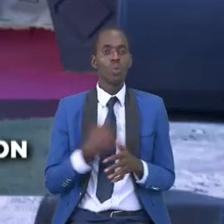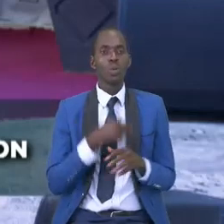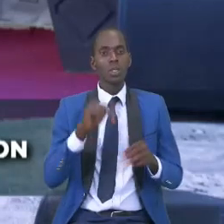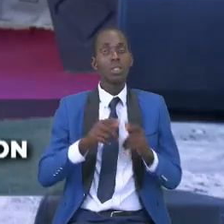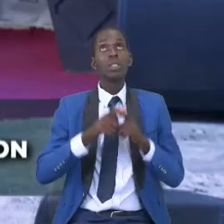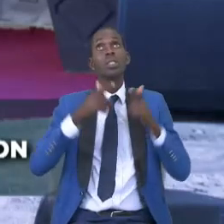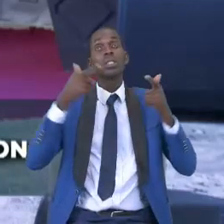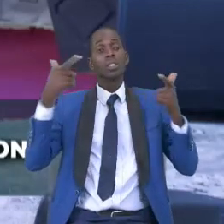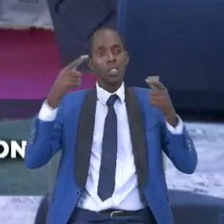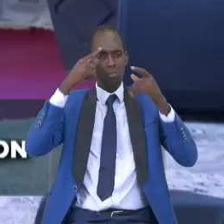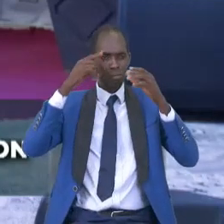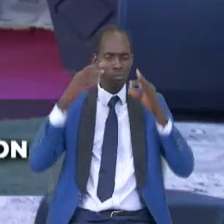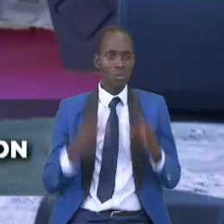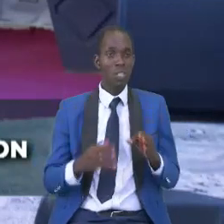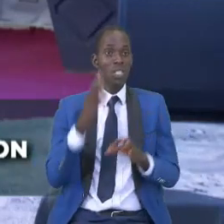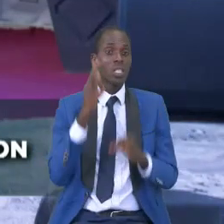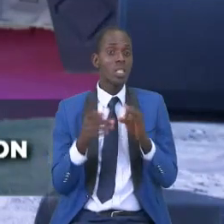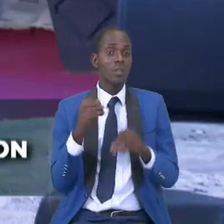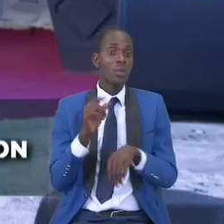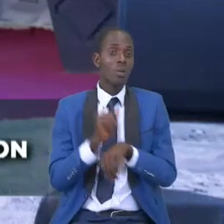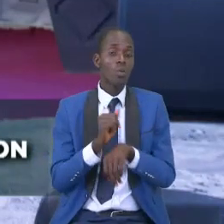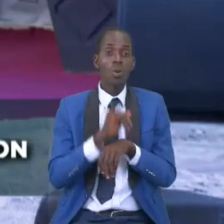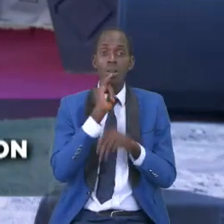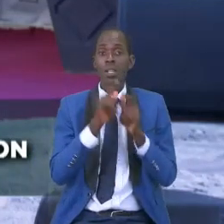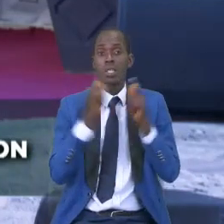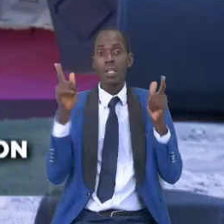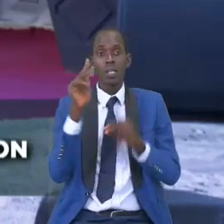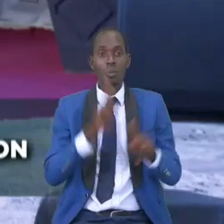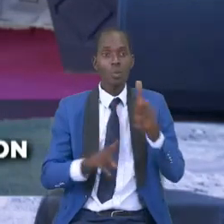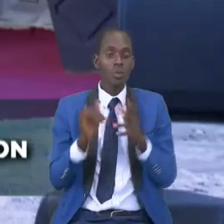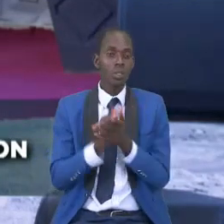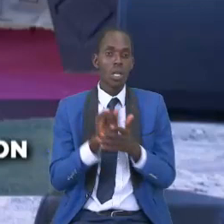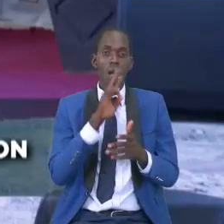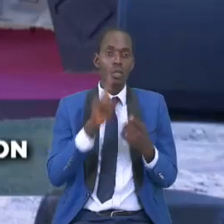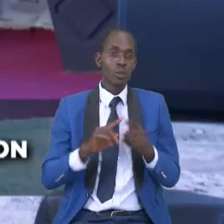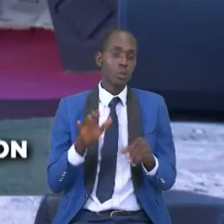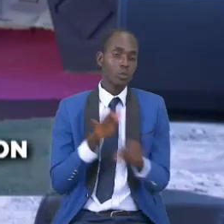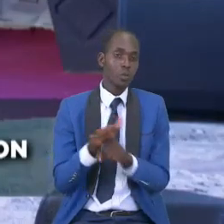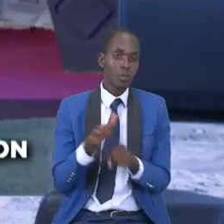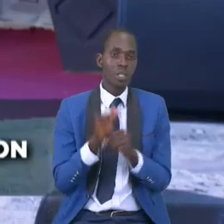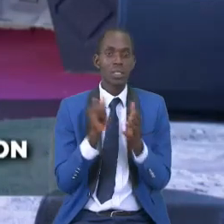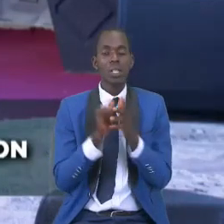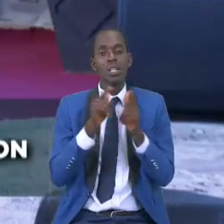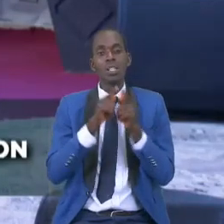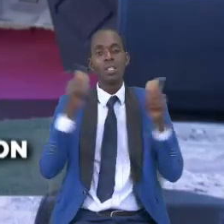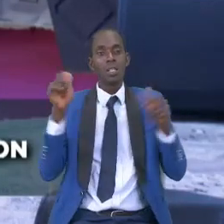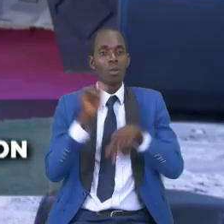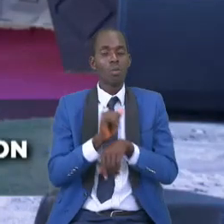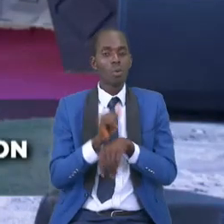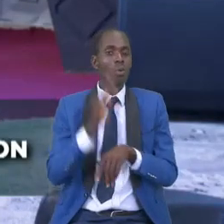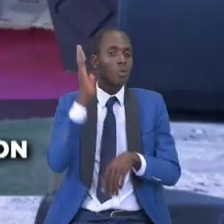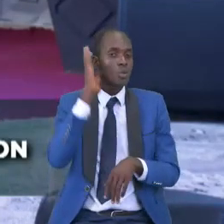determination. If the assignment is great, the people who are to fulfill that great assignment, they should have